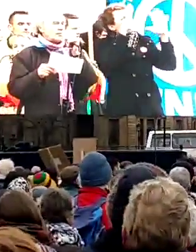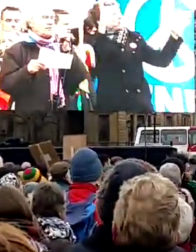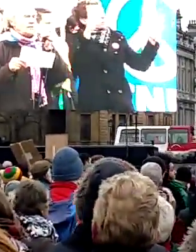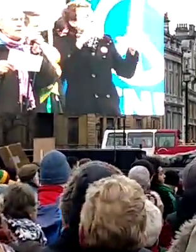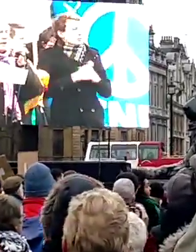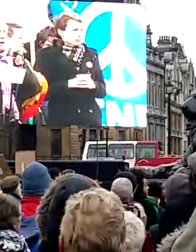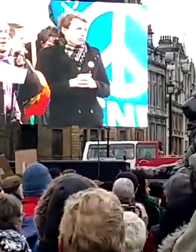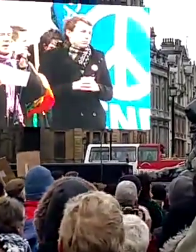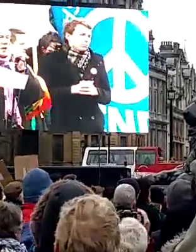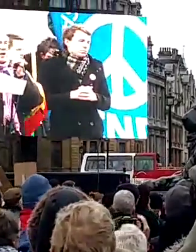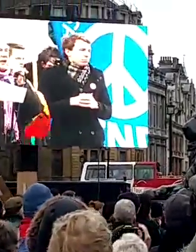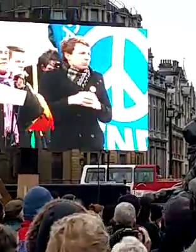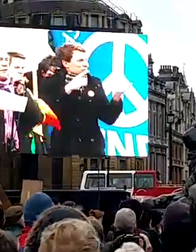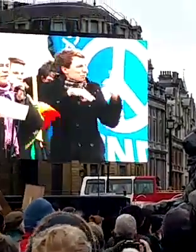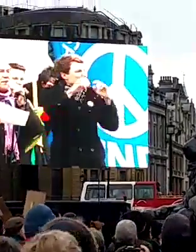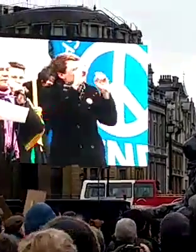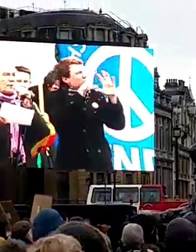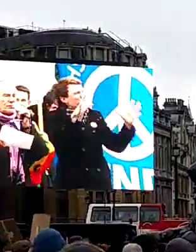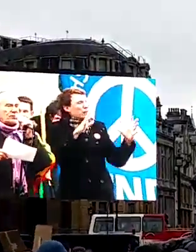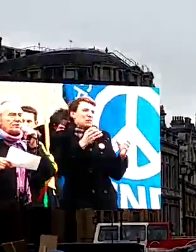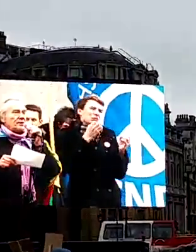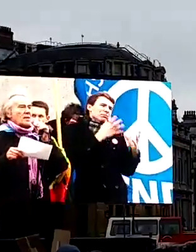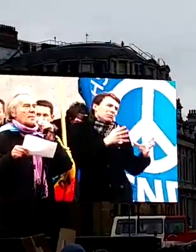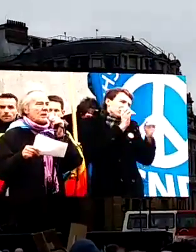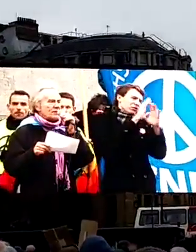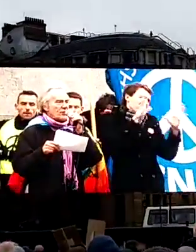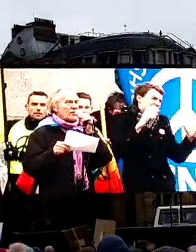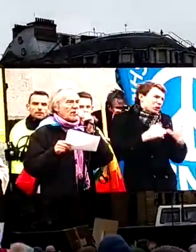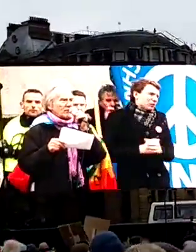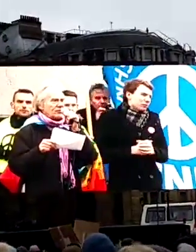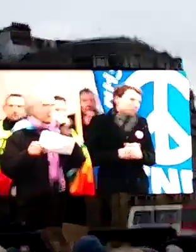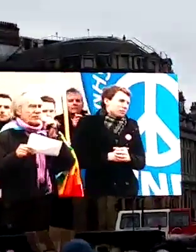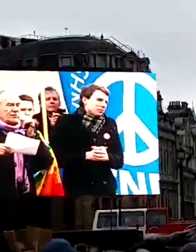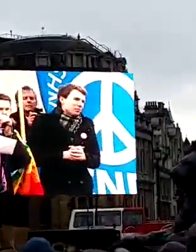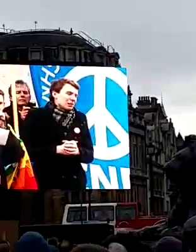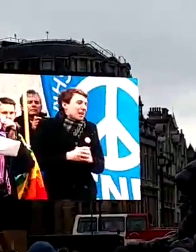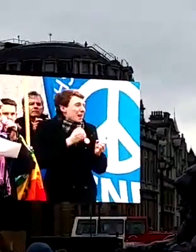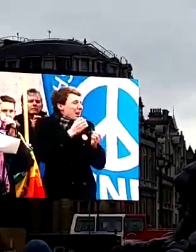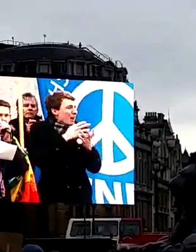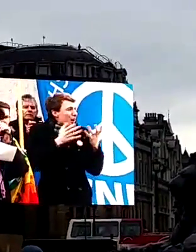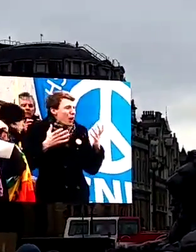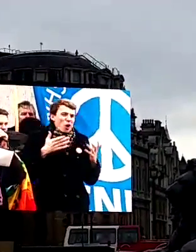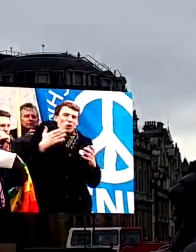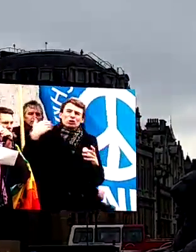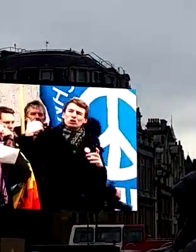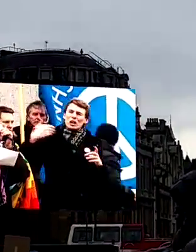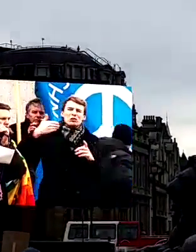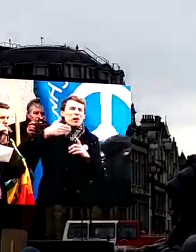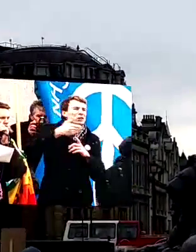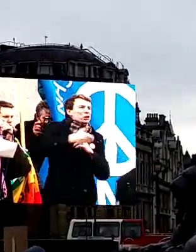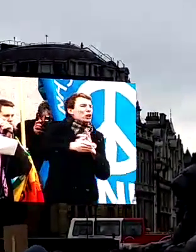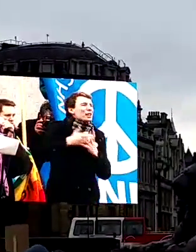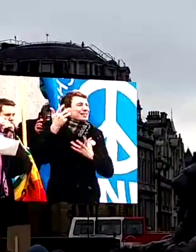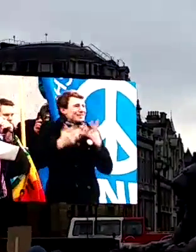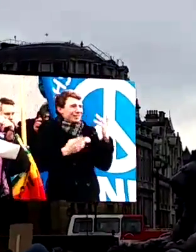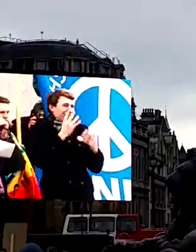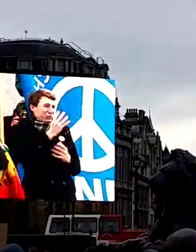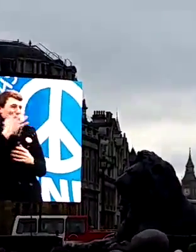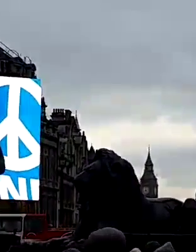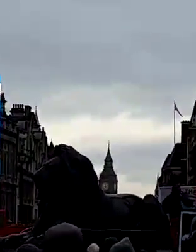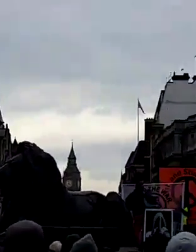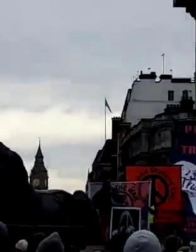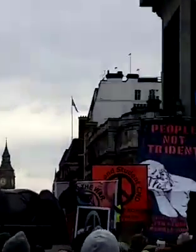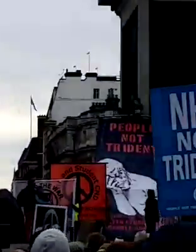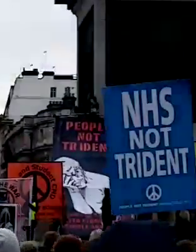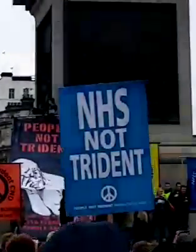great vision. And for these visions, many generations since 1945 were